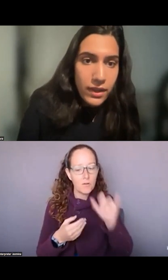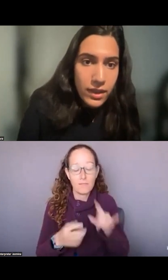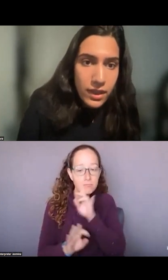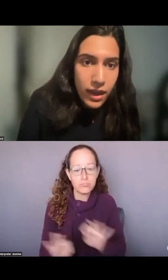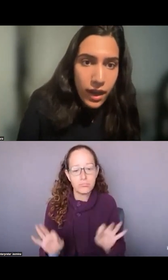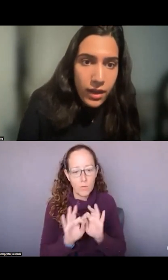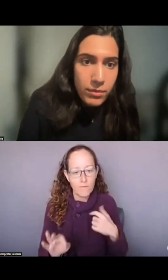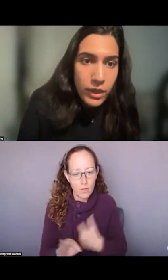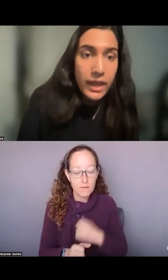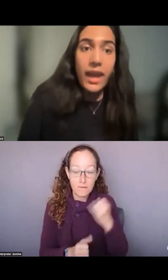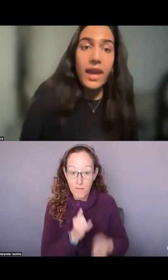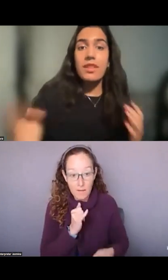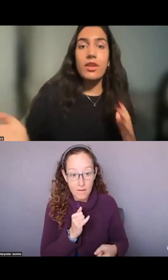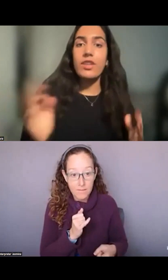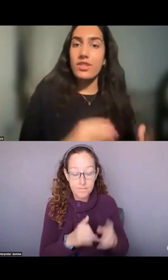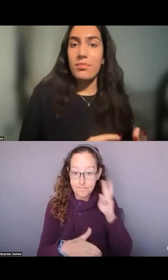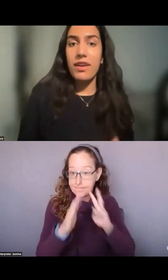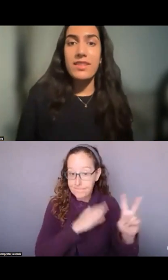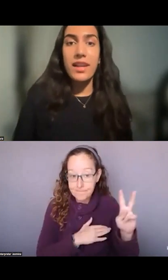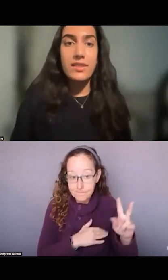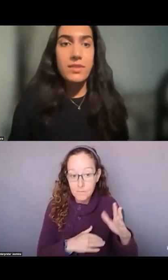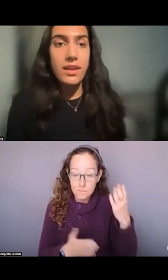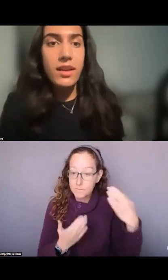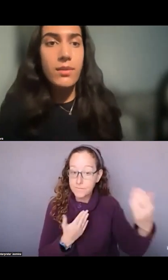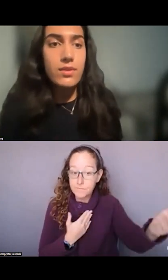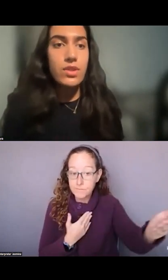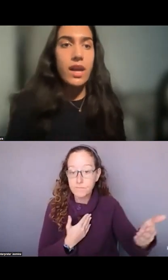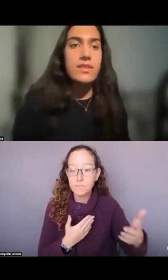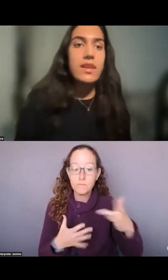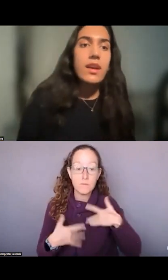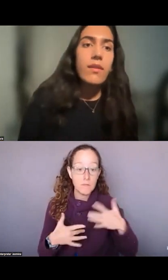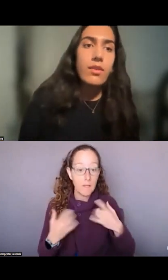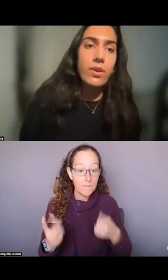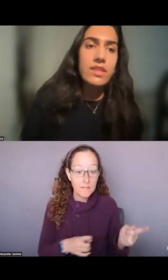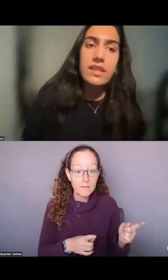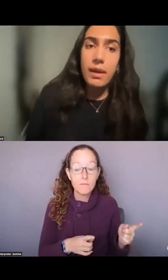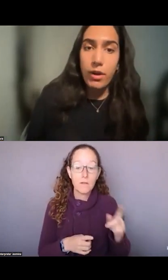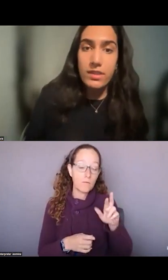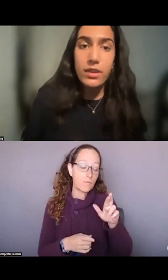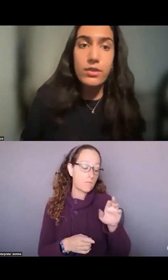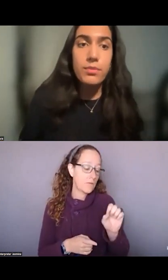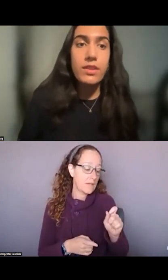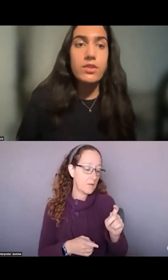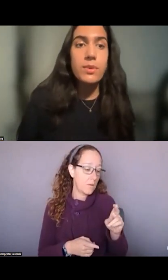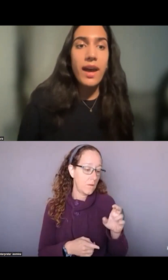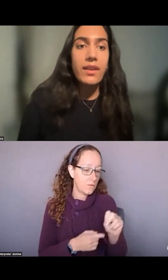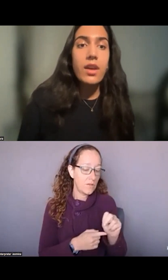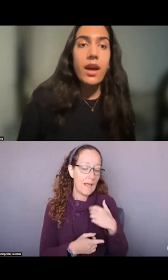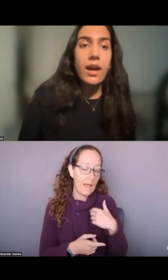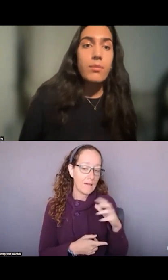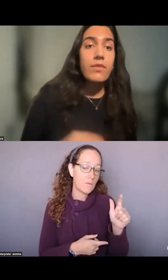And finally, looking ahead, looking just to provide a status update, the resolution has around 26 bipartisan co-sponsors.